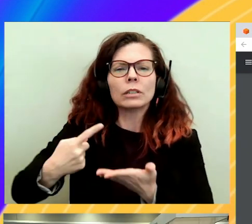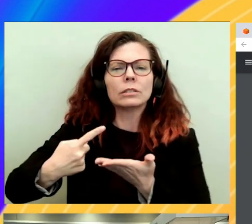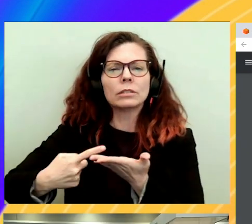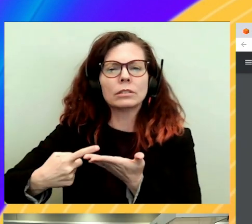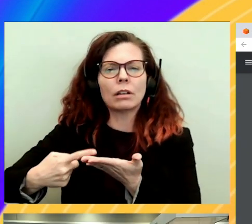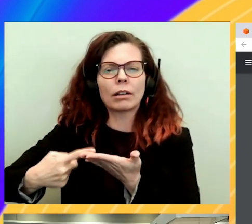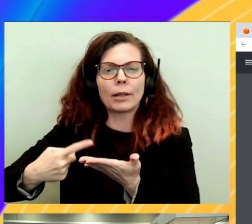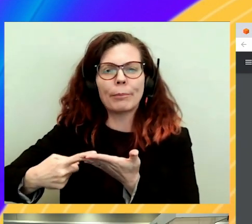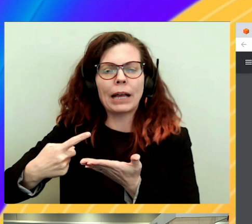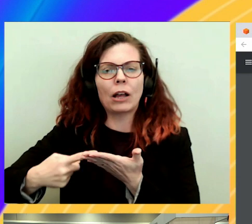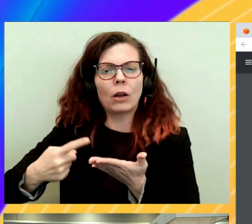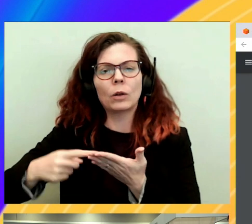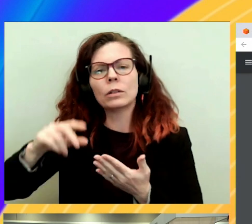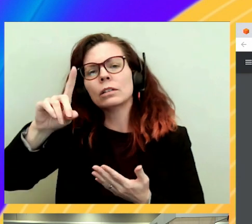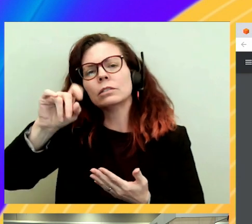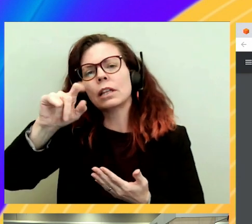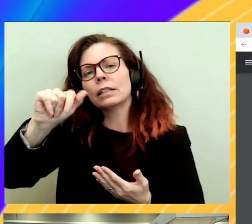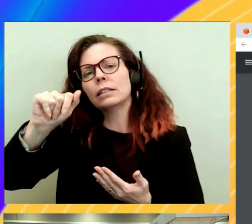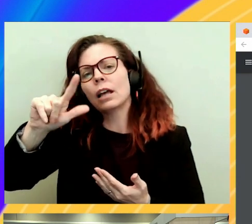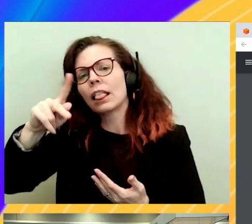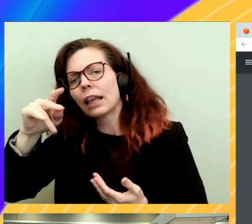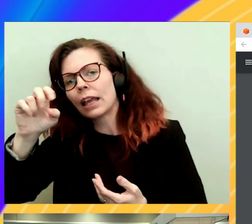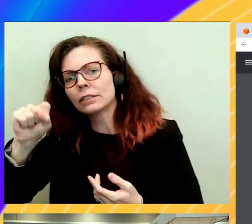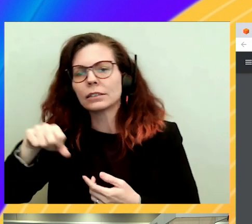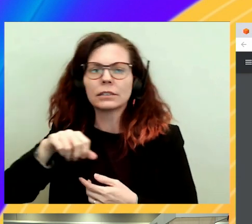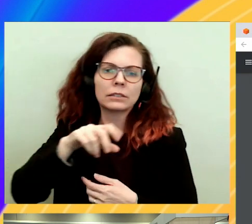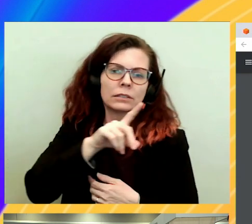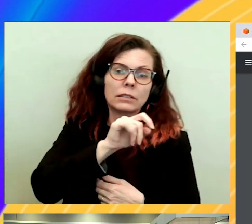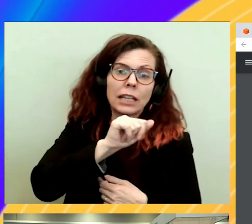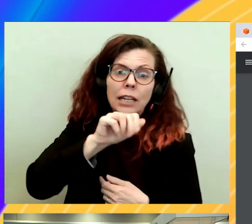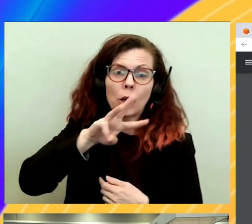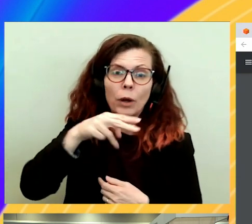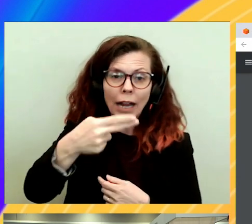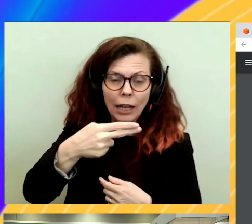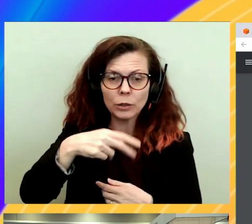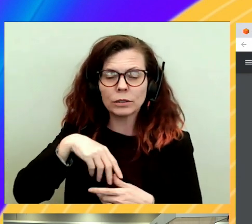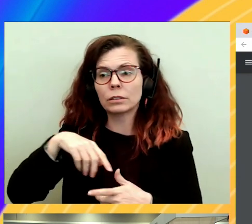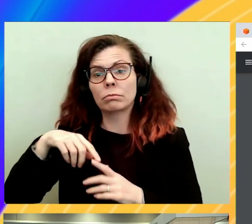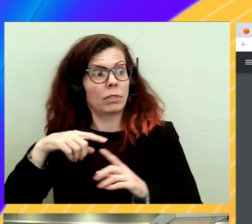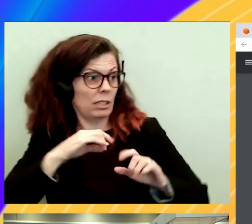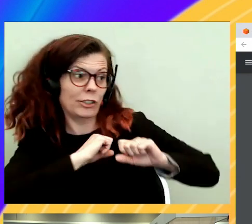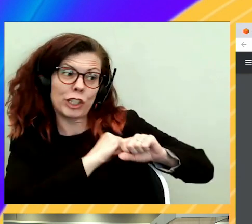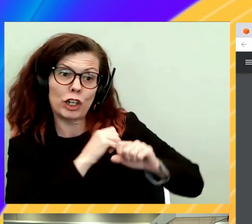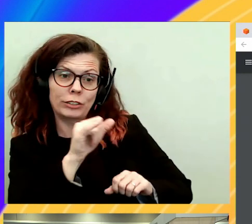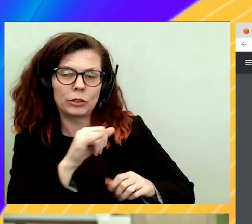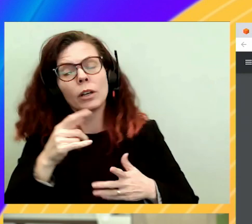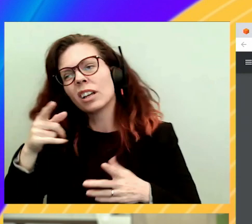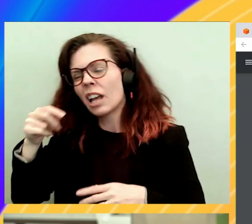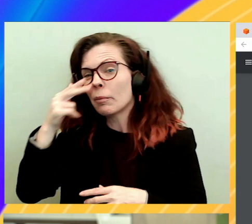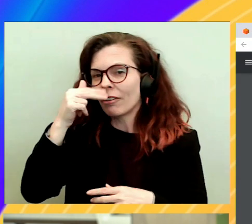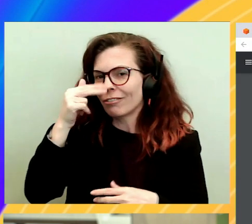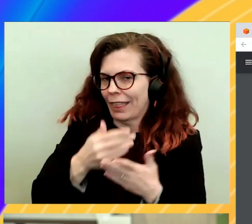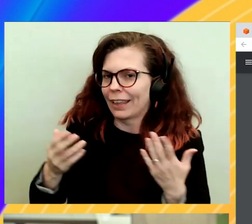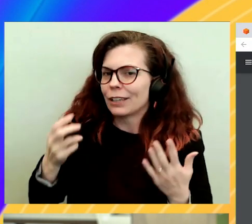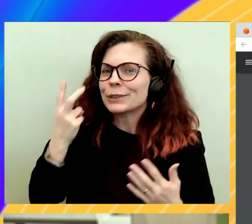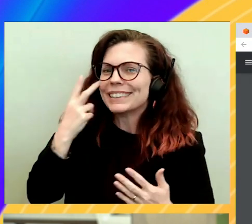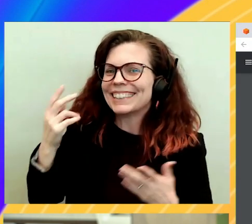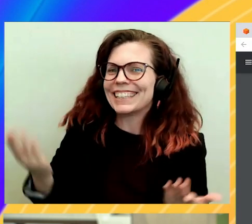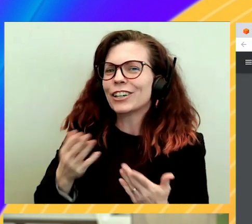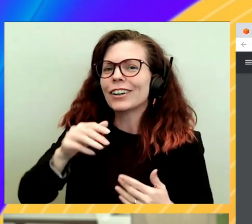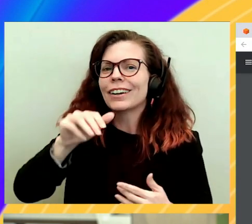data lakes, data warehouse. And the security swamps. of all of it. But what's funny, we see here Amazon Security